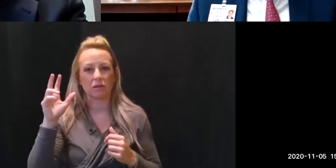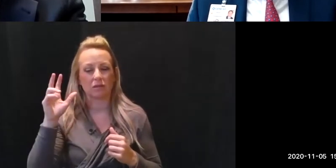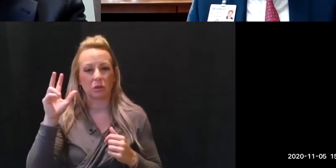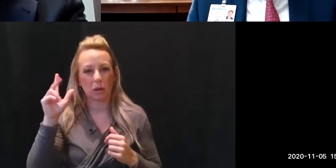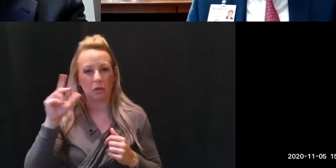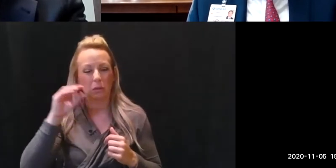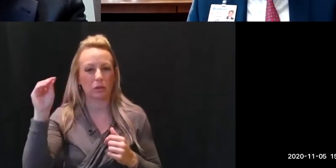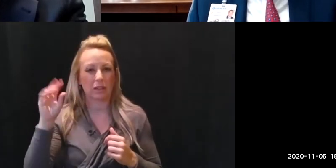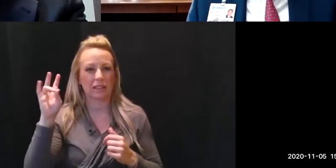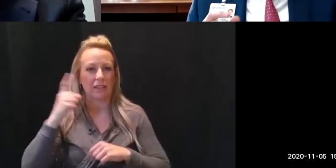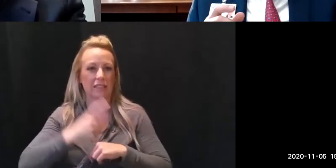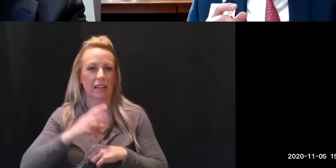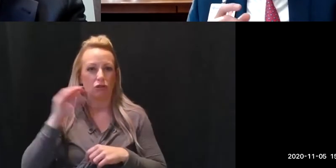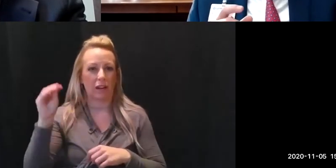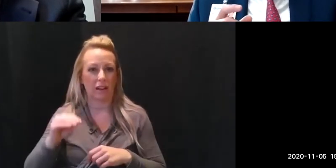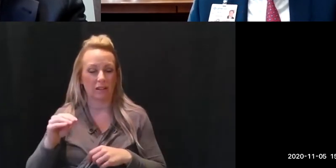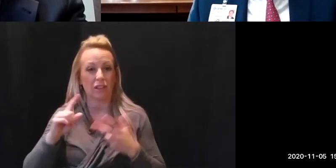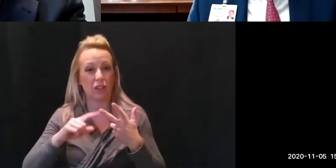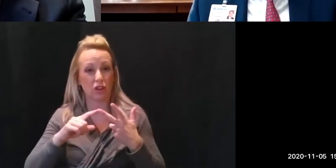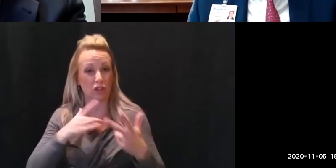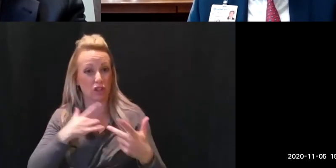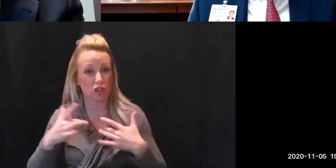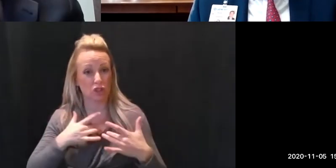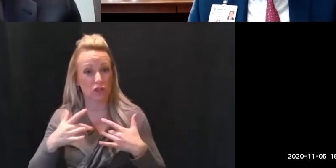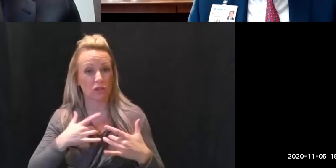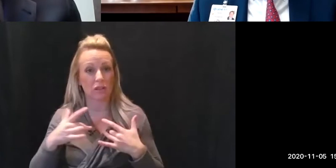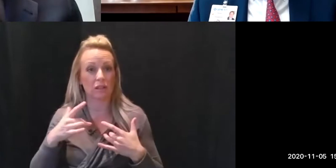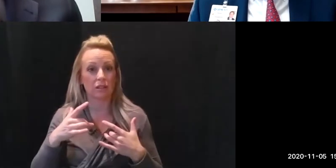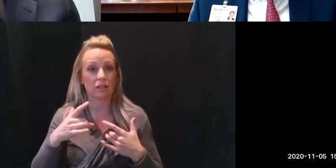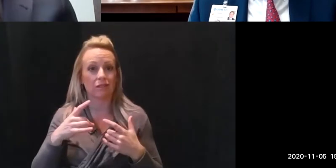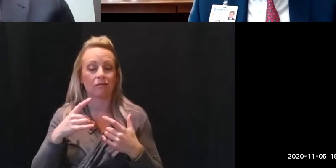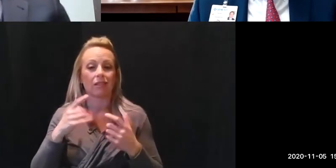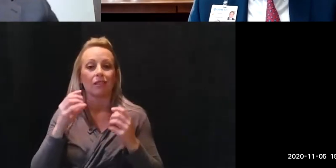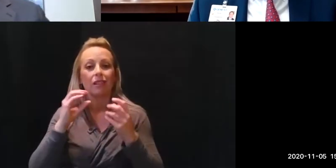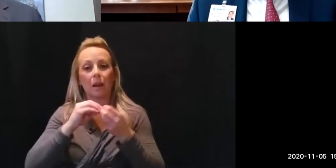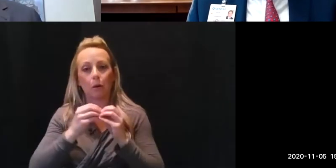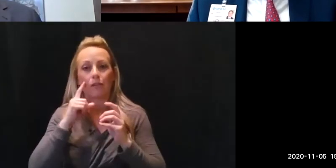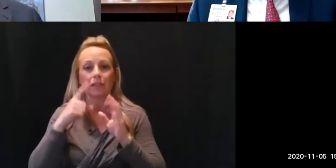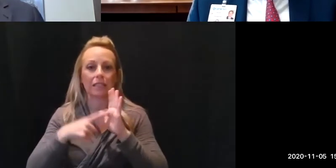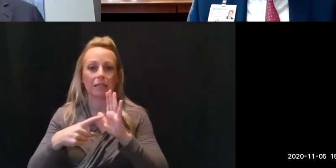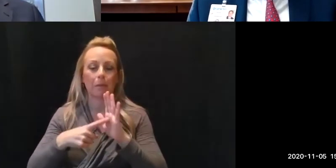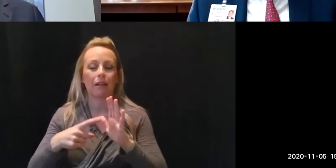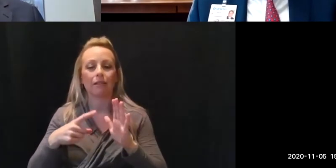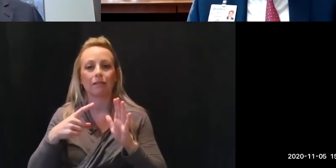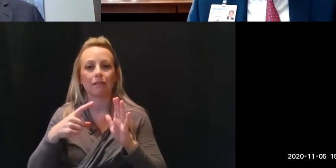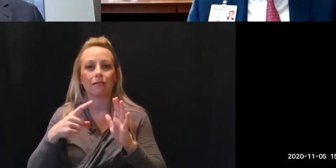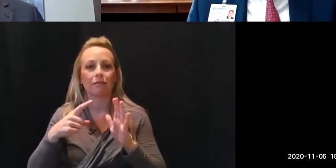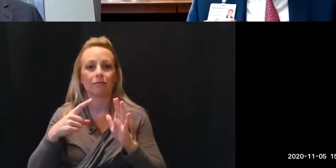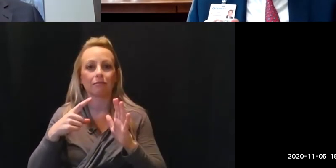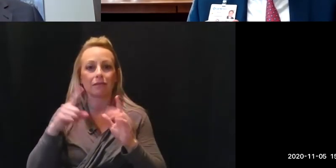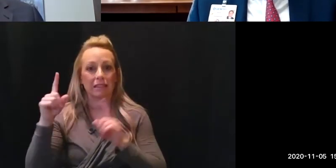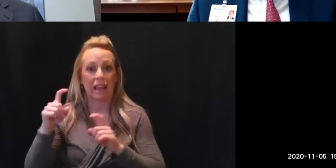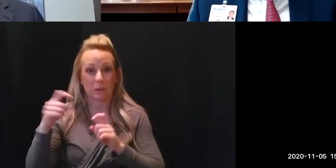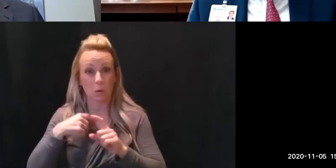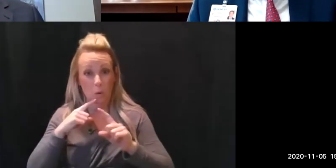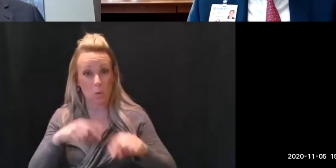The third concern is the number of symptomatic tests that we're doing. We are ordering more tests, and